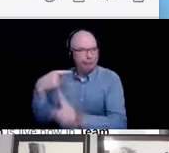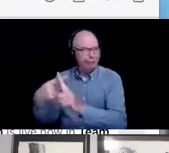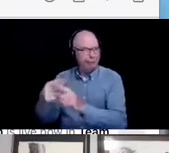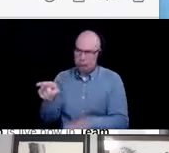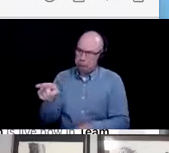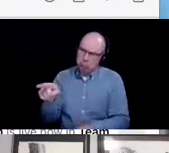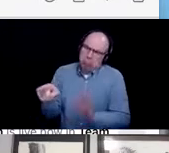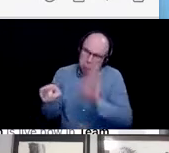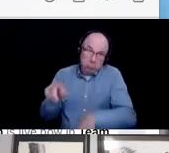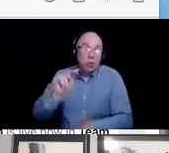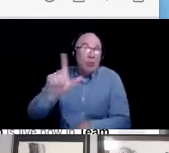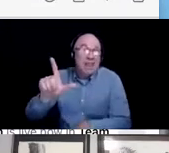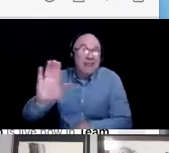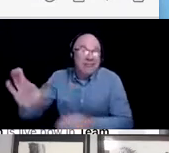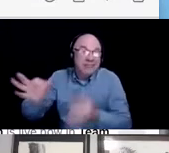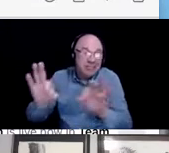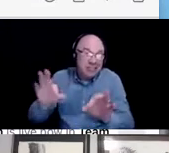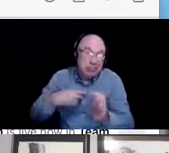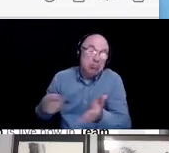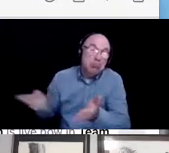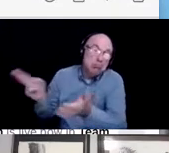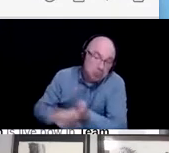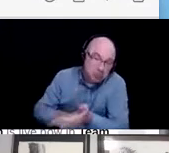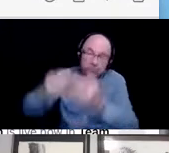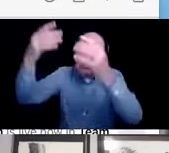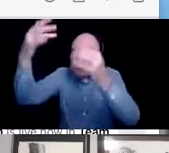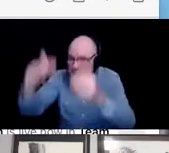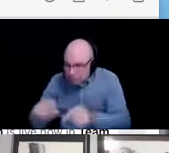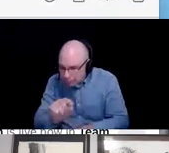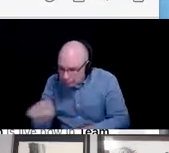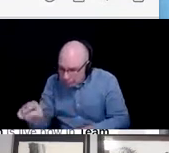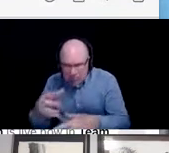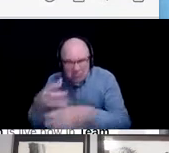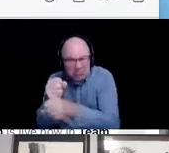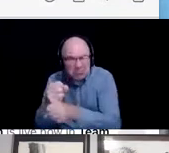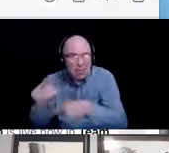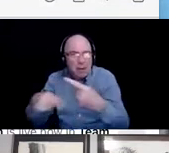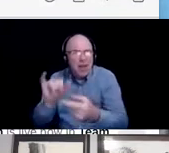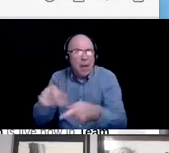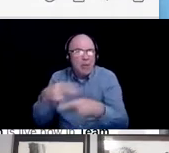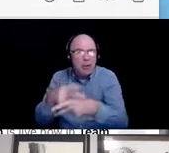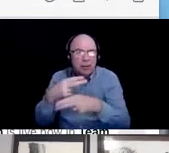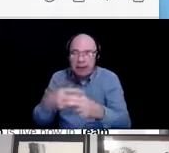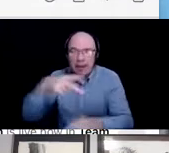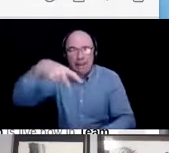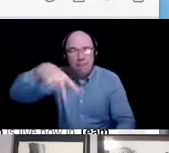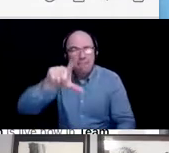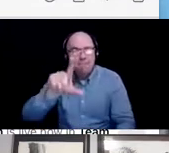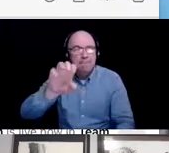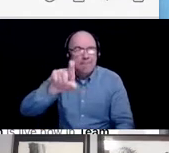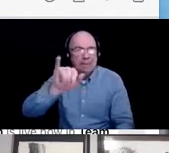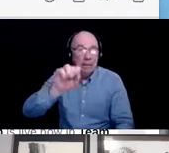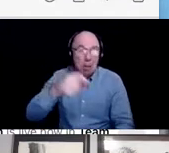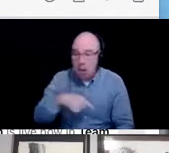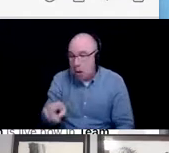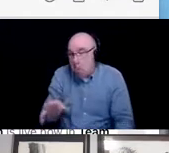free newsletter, which at the very bottom of her newsletter just gave a little snippet about products called Plexus. I didn't think much